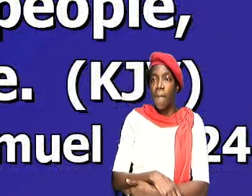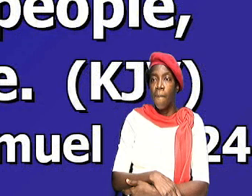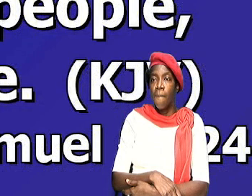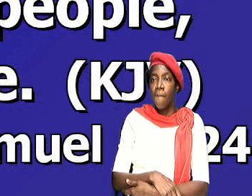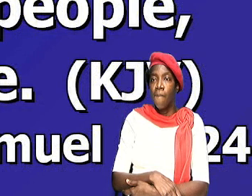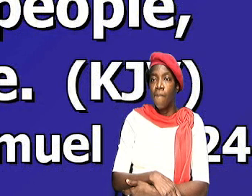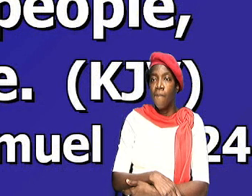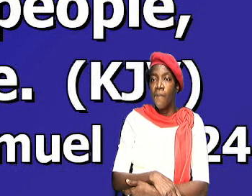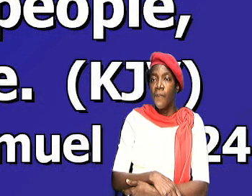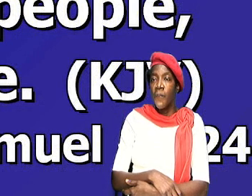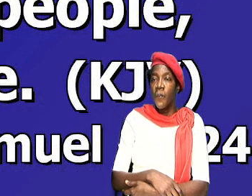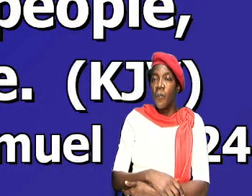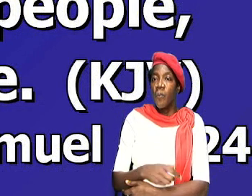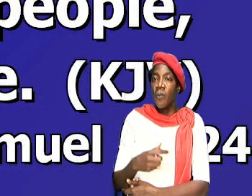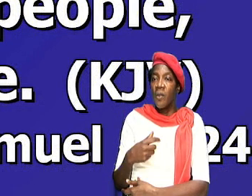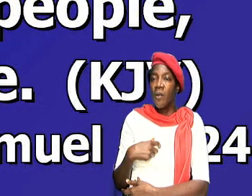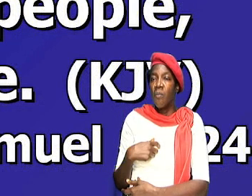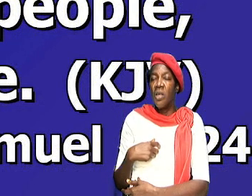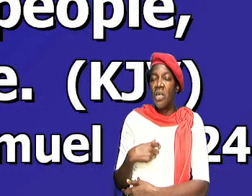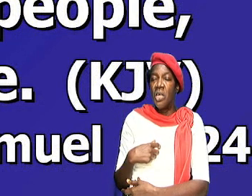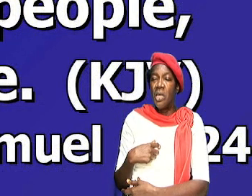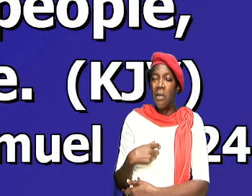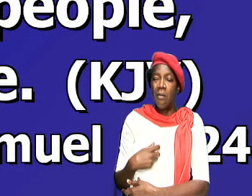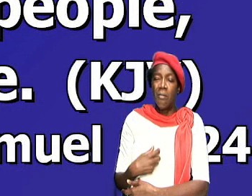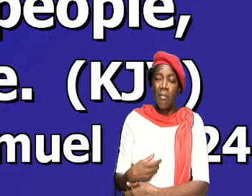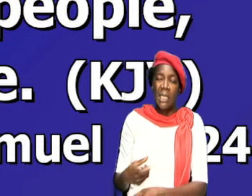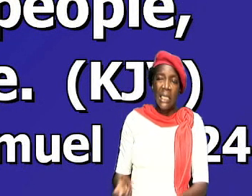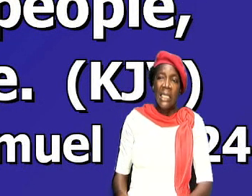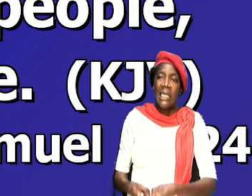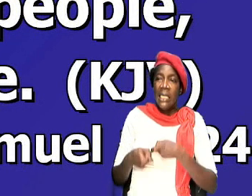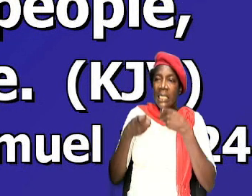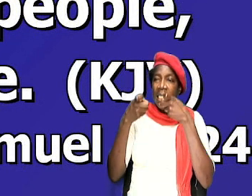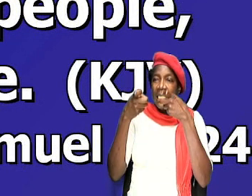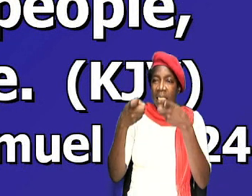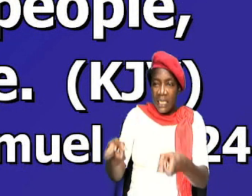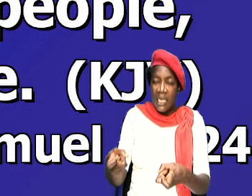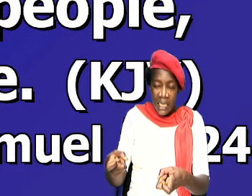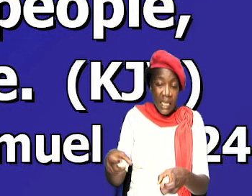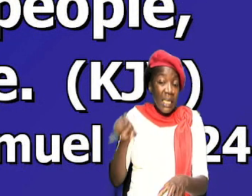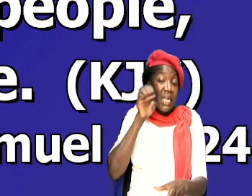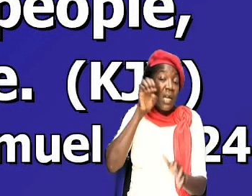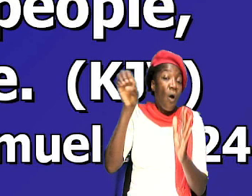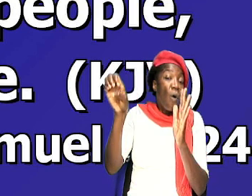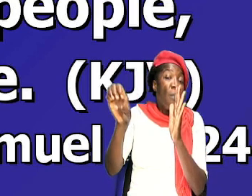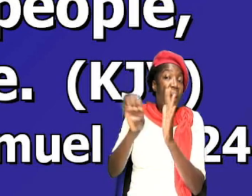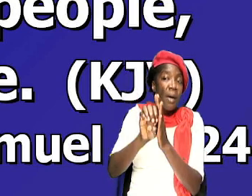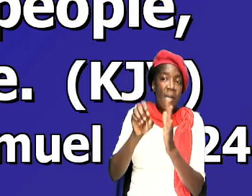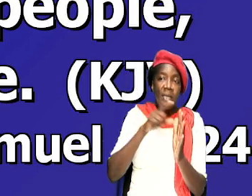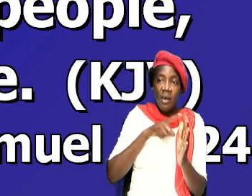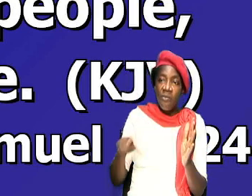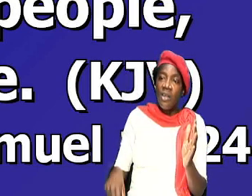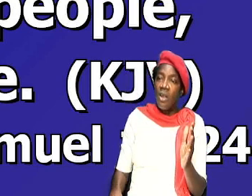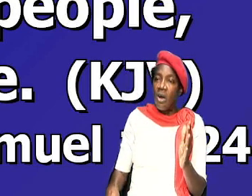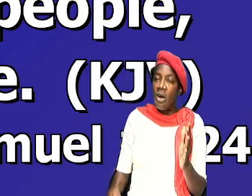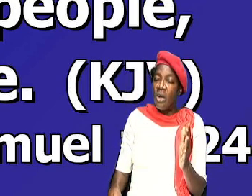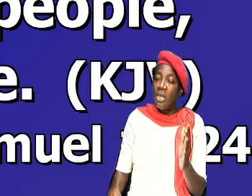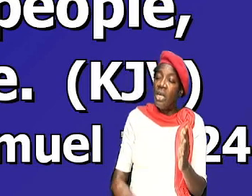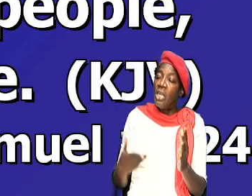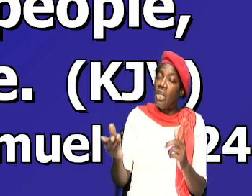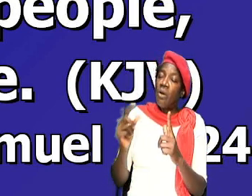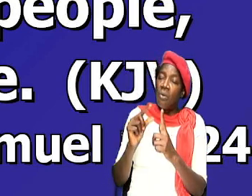for I have transgressed the commandment of the Lord and thy word, because